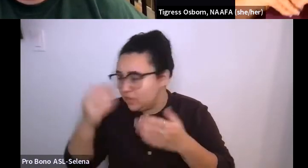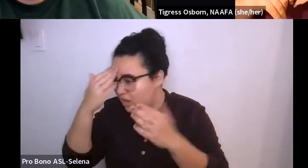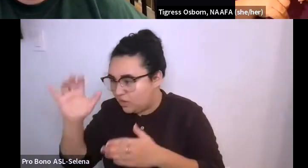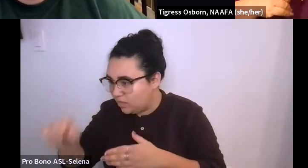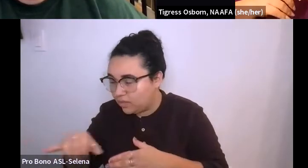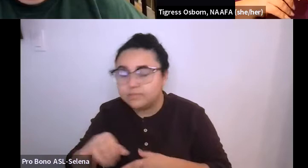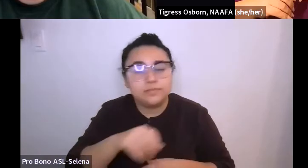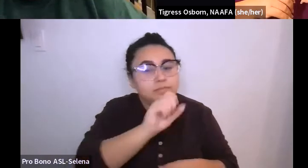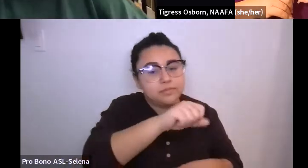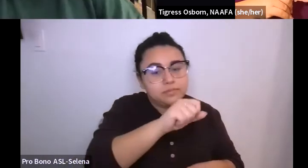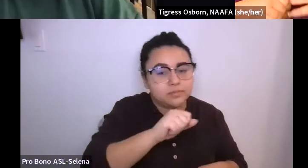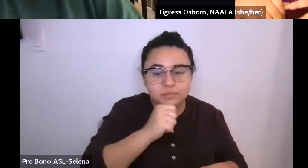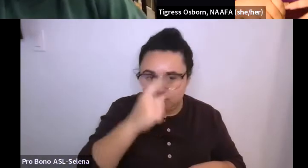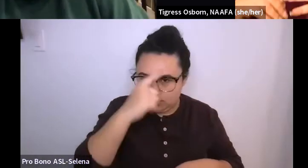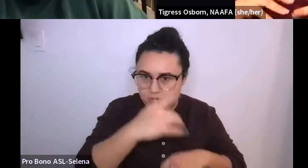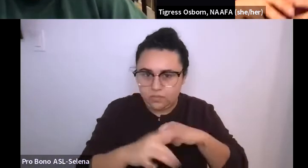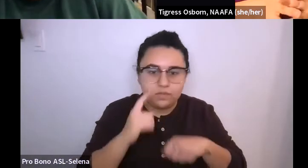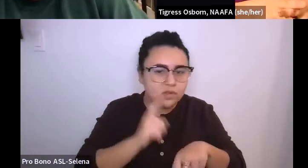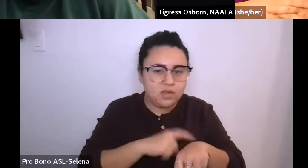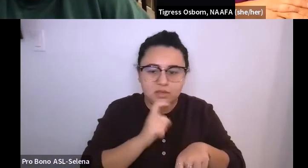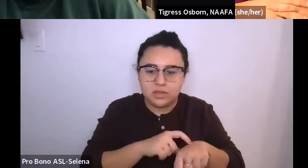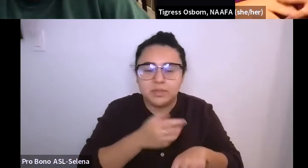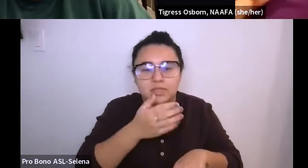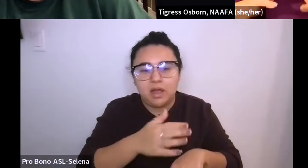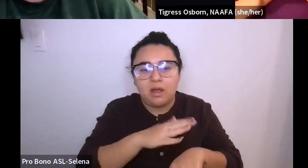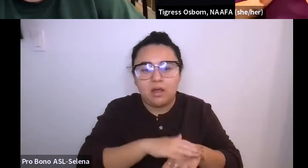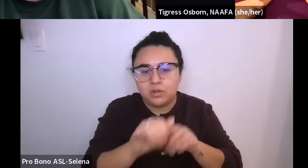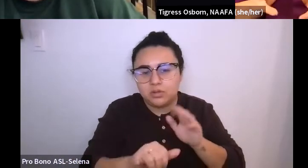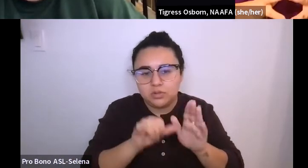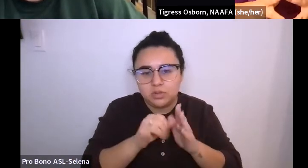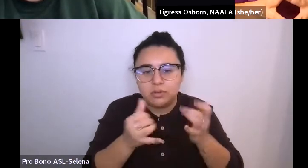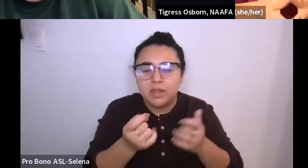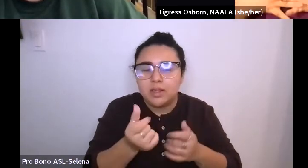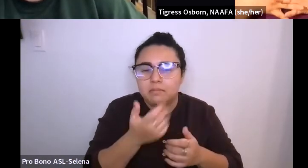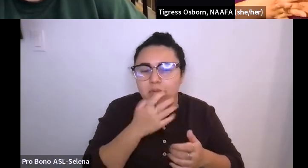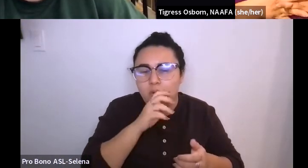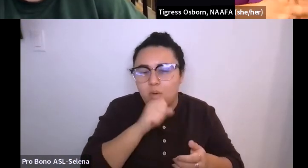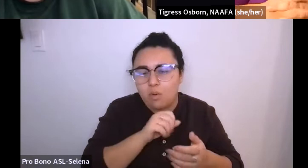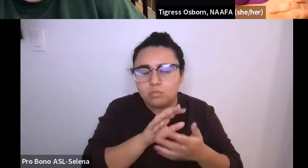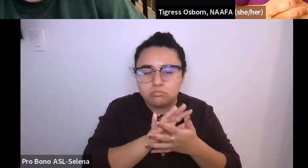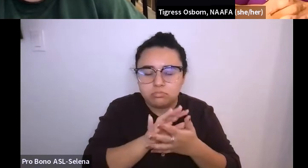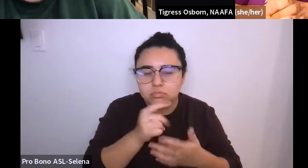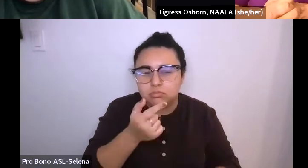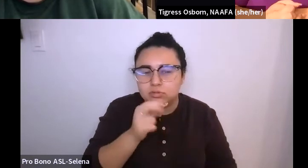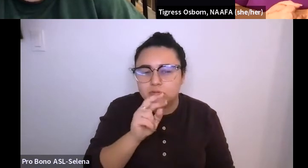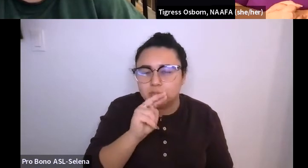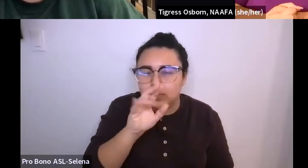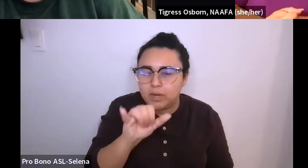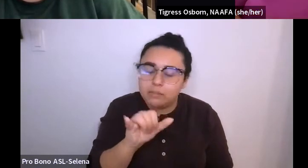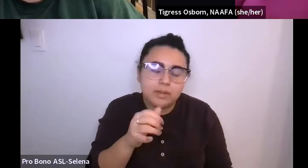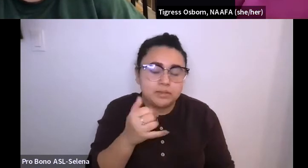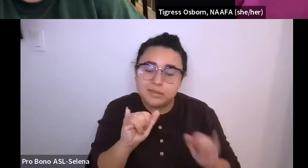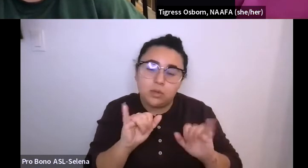Yeah, it's. I don't think it's been available for very long, but it's there on YouTube now. It's a little grainy, but it's worth taking a look at if you're serious about fat activism